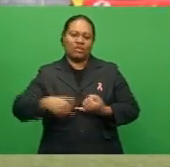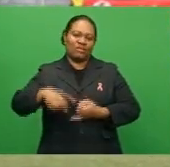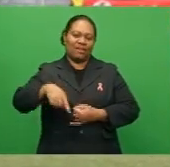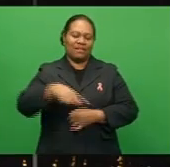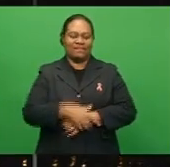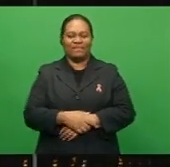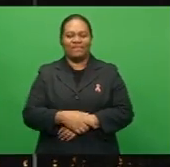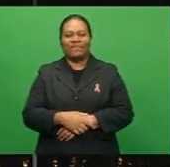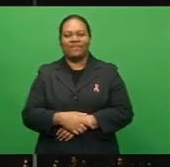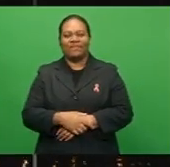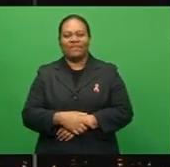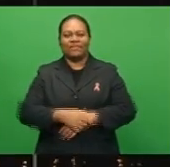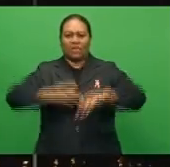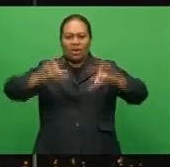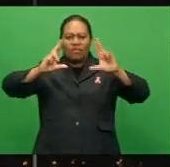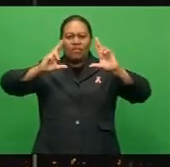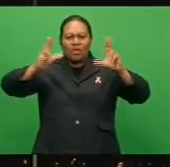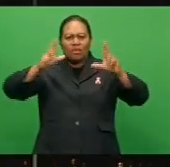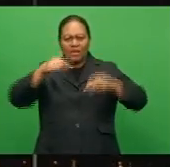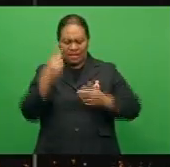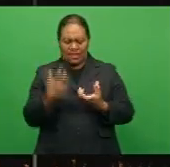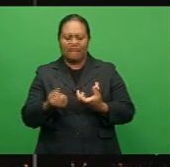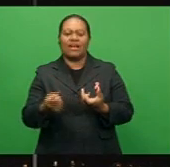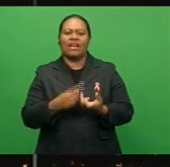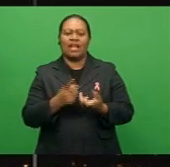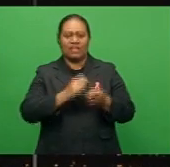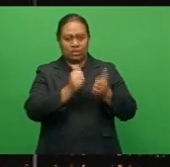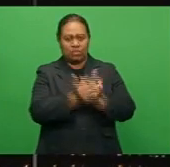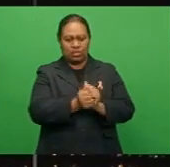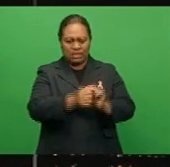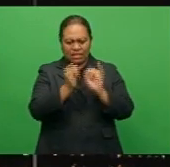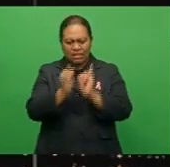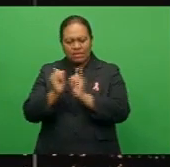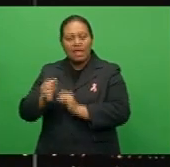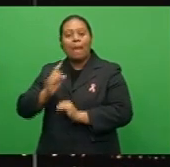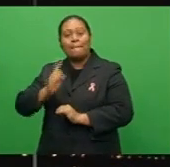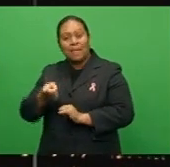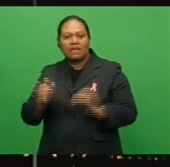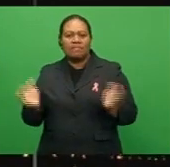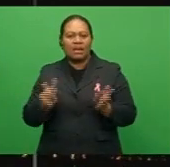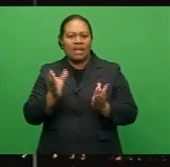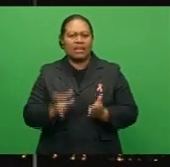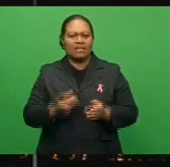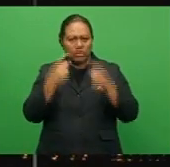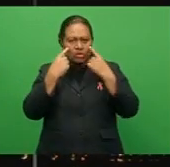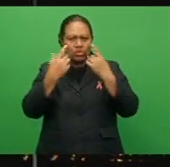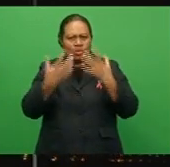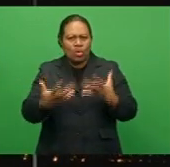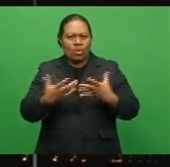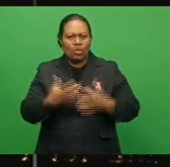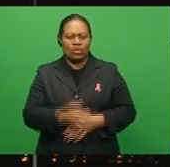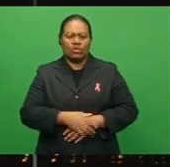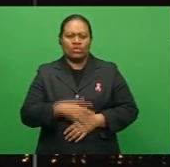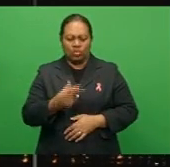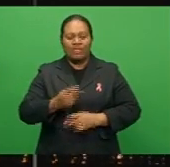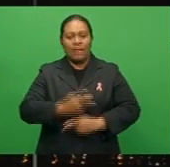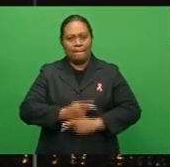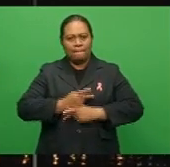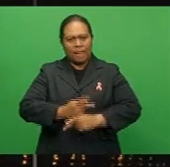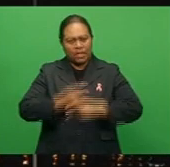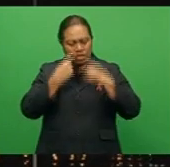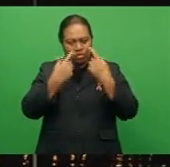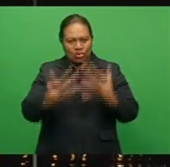game. There's some exciting matches because all the teams have improved big time. It's not only Ba and Lambasa, it's Rewan and Suba is